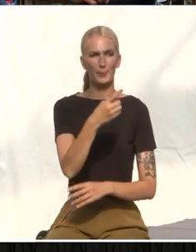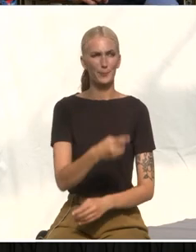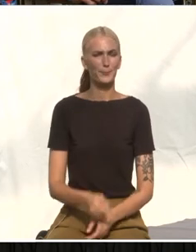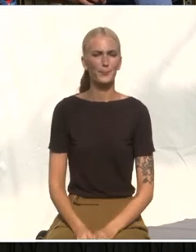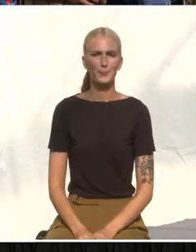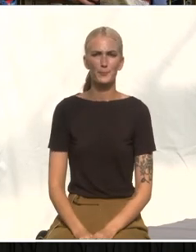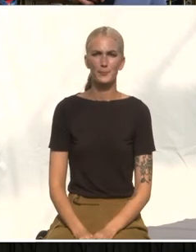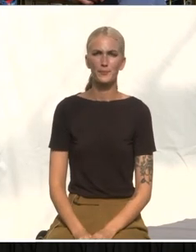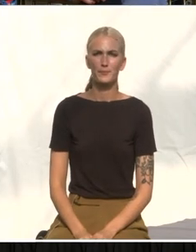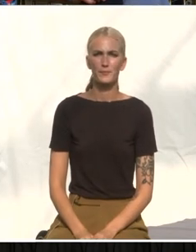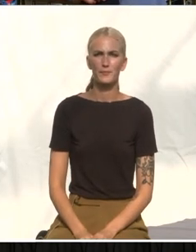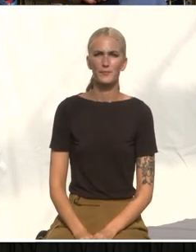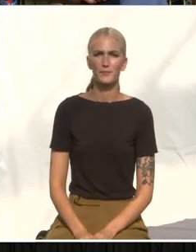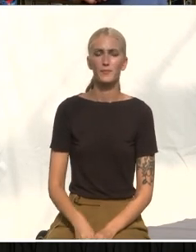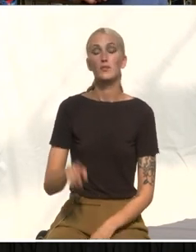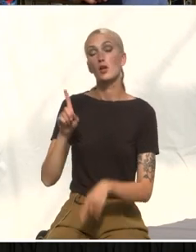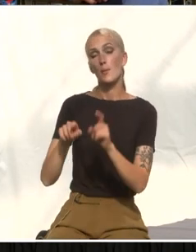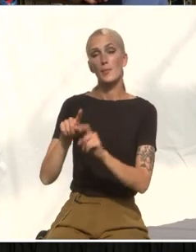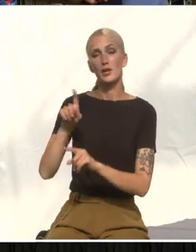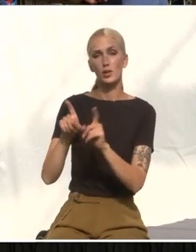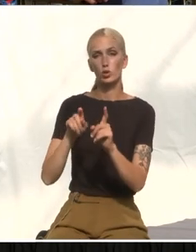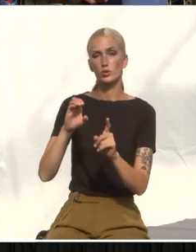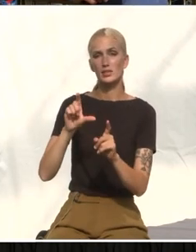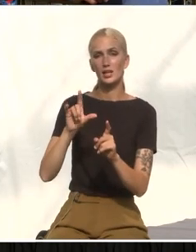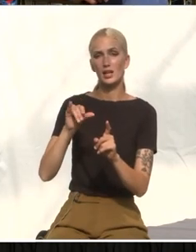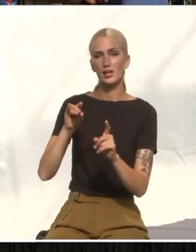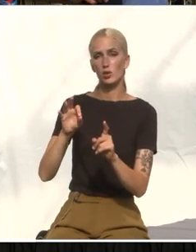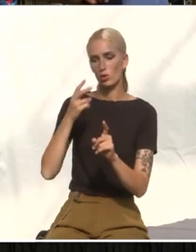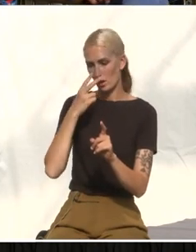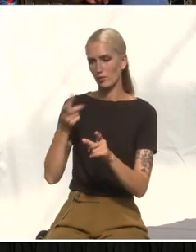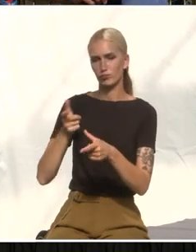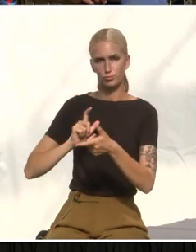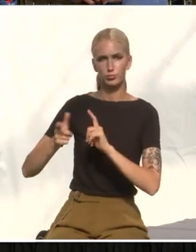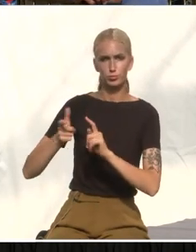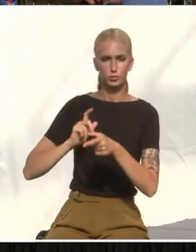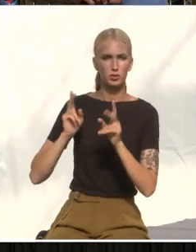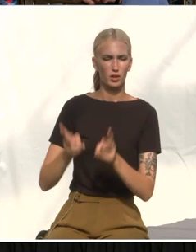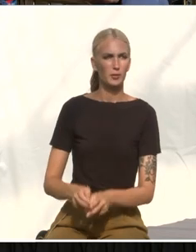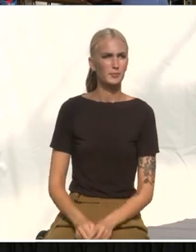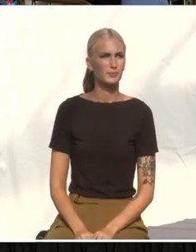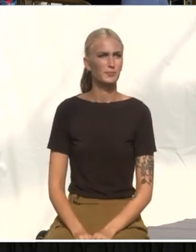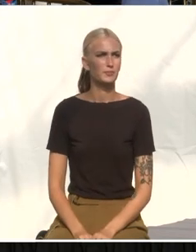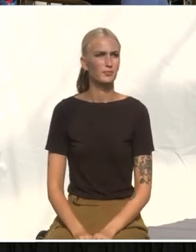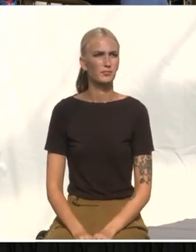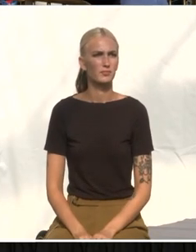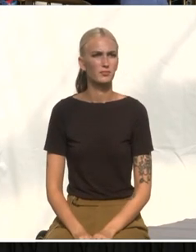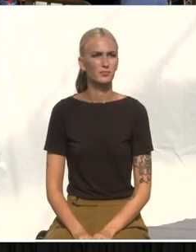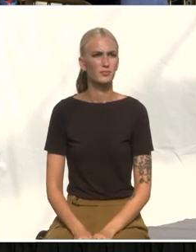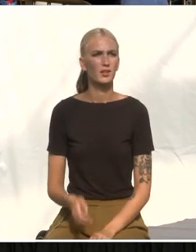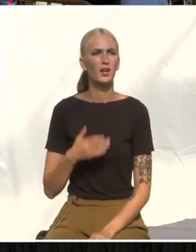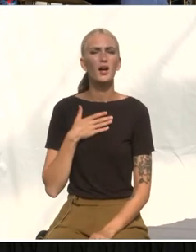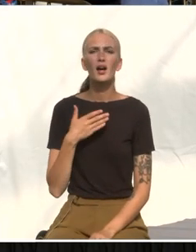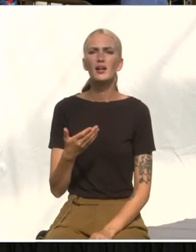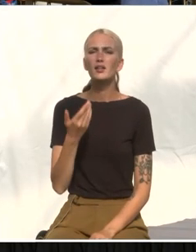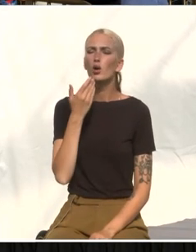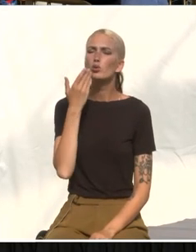And I also see some of your questions coming via this Slido, so I also will read them a little bit later. Thank you. My question is, what do